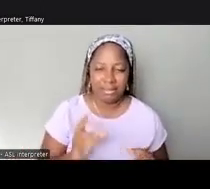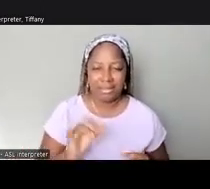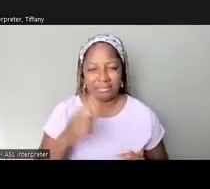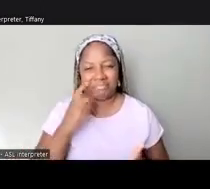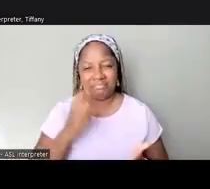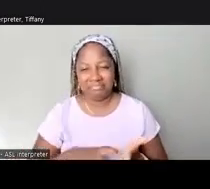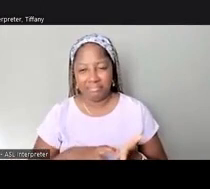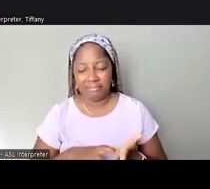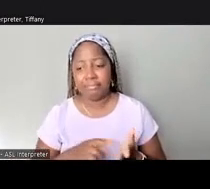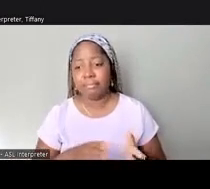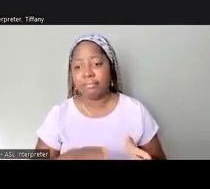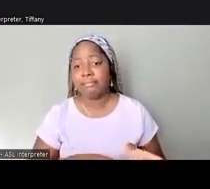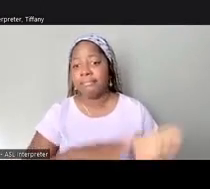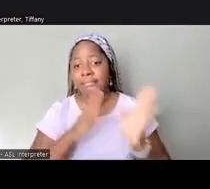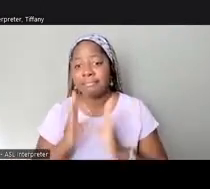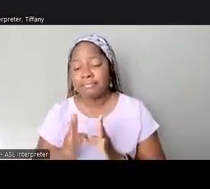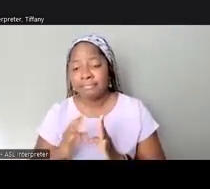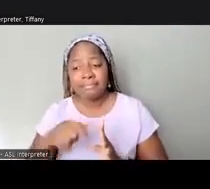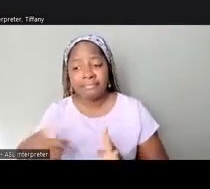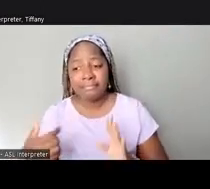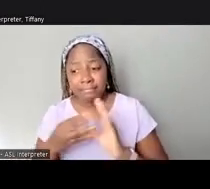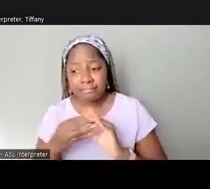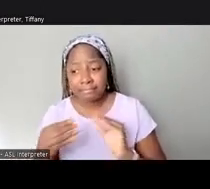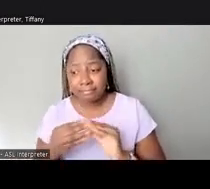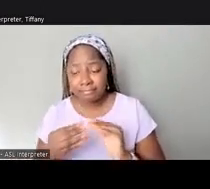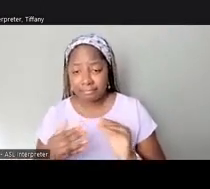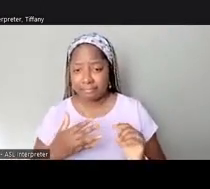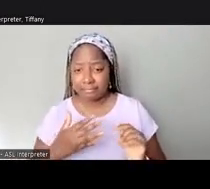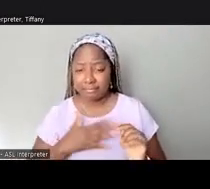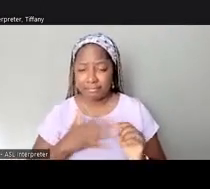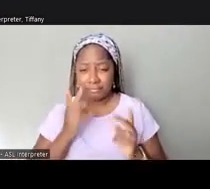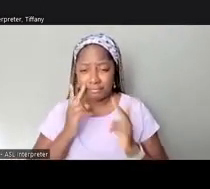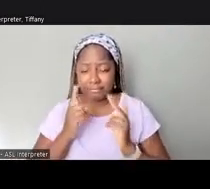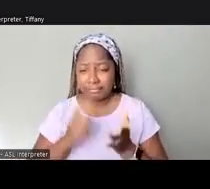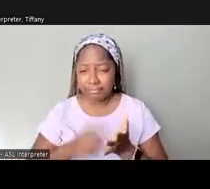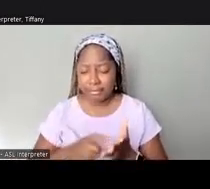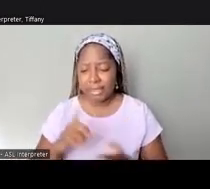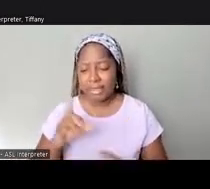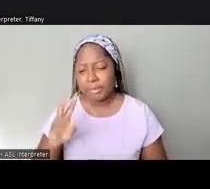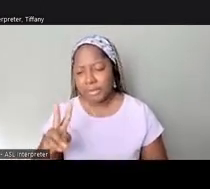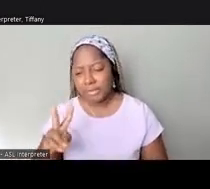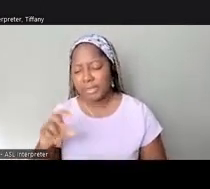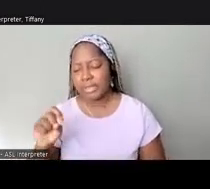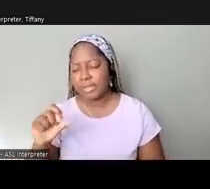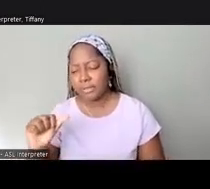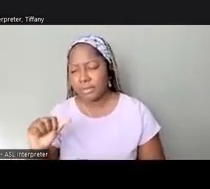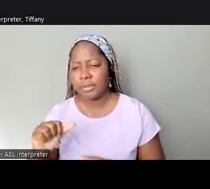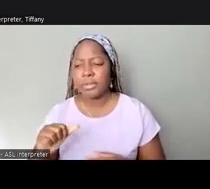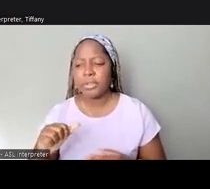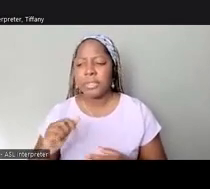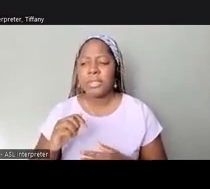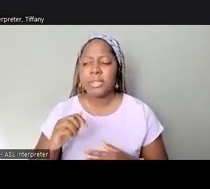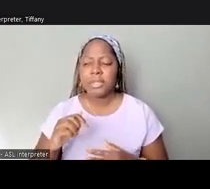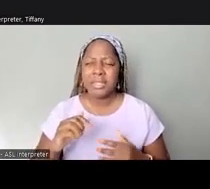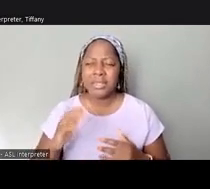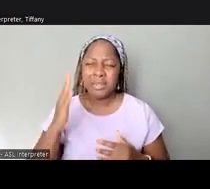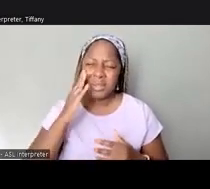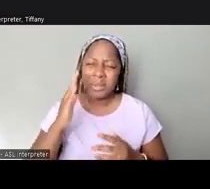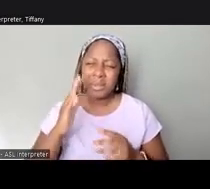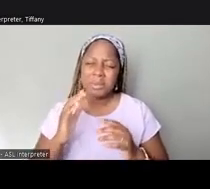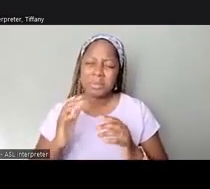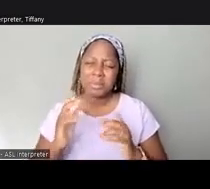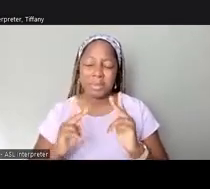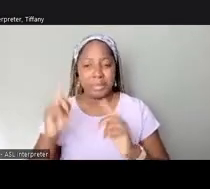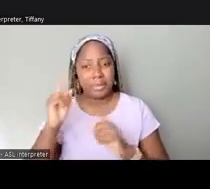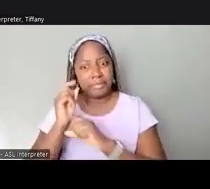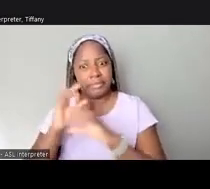to domestic violence or sexual assault, saying that only one particular group is more susceptible to it. And then it